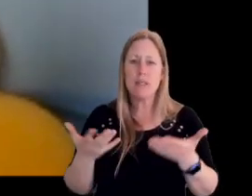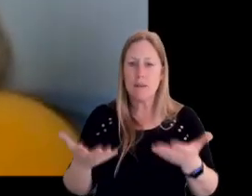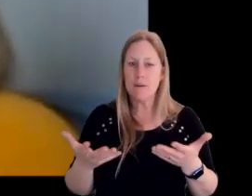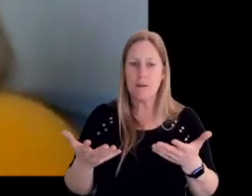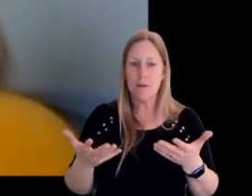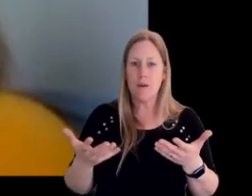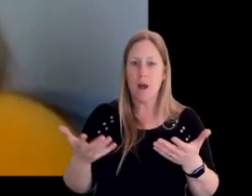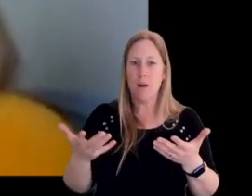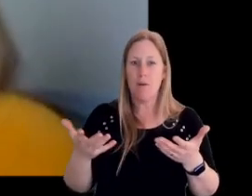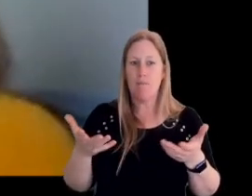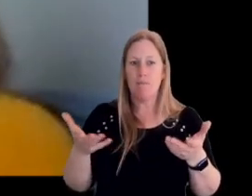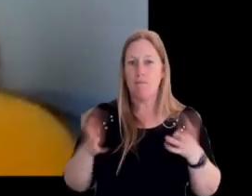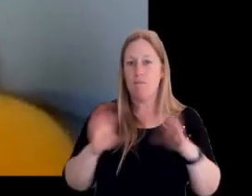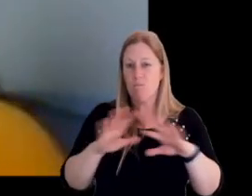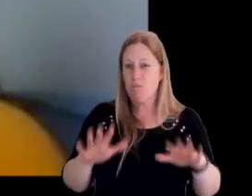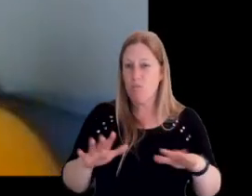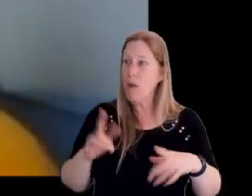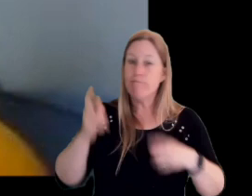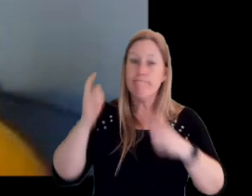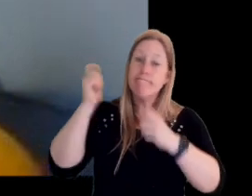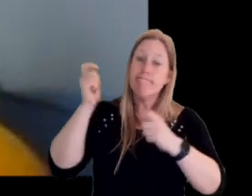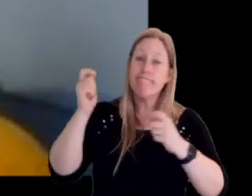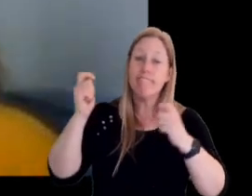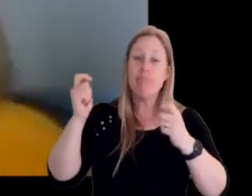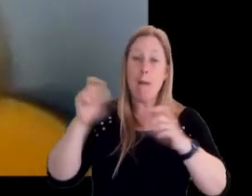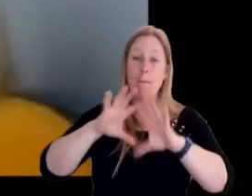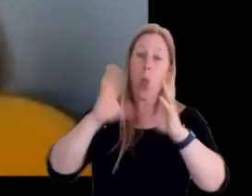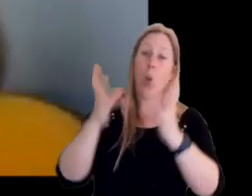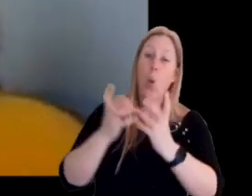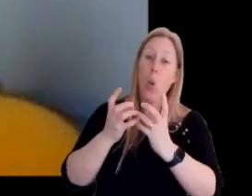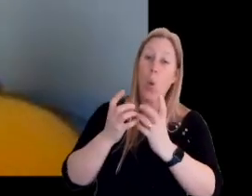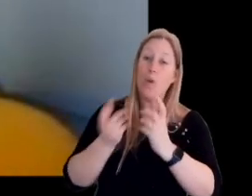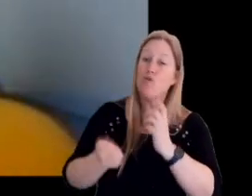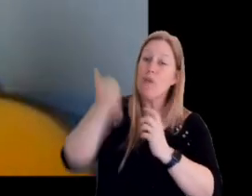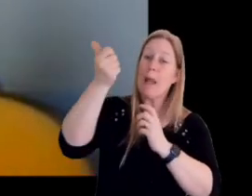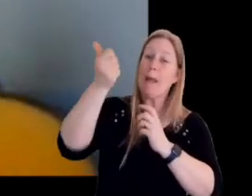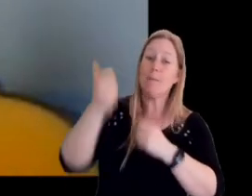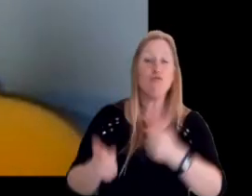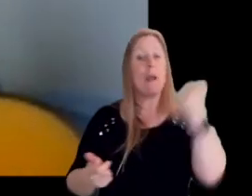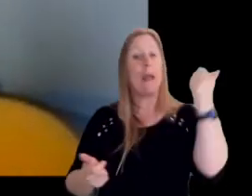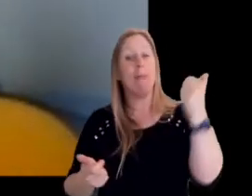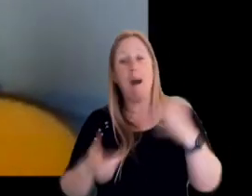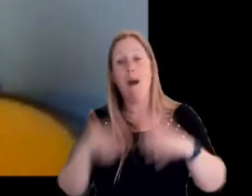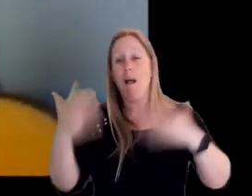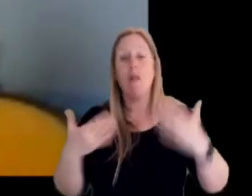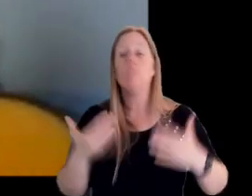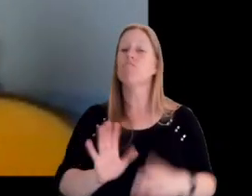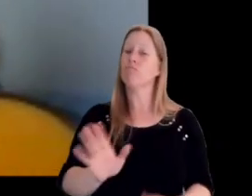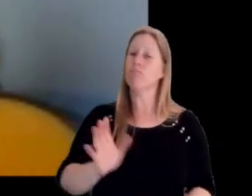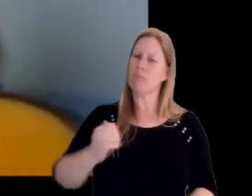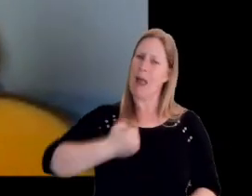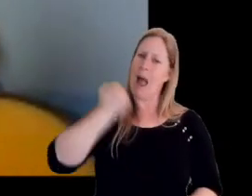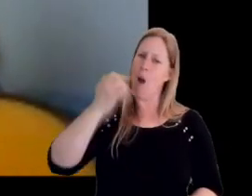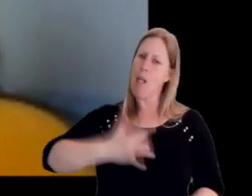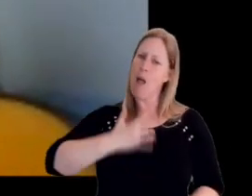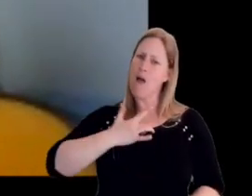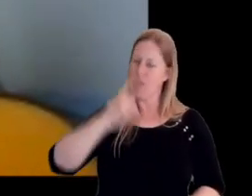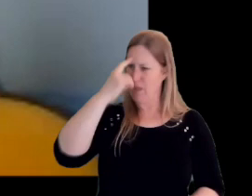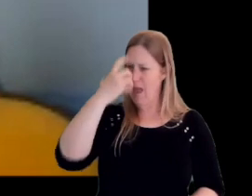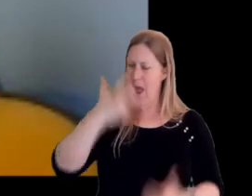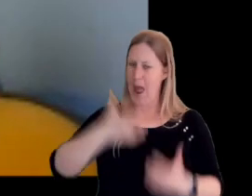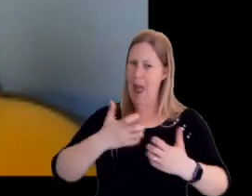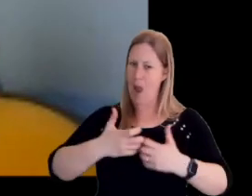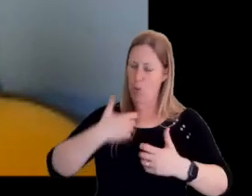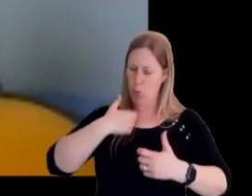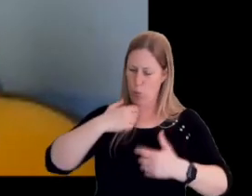know, waving balloons and streamers. It's about our lives and how we interpret that. And